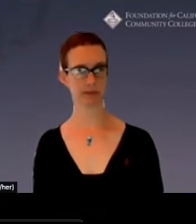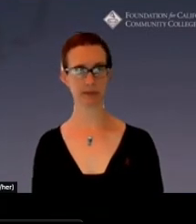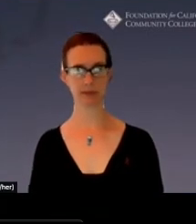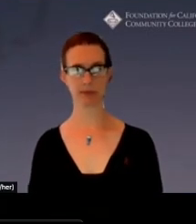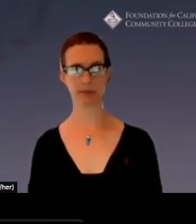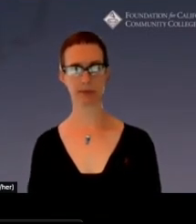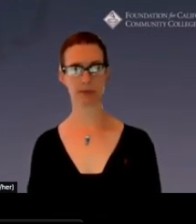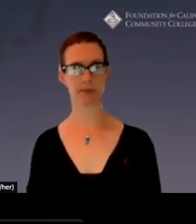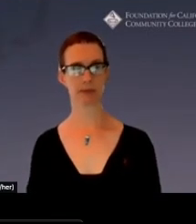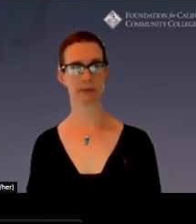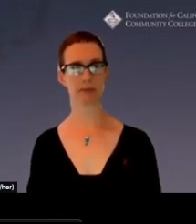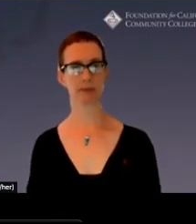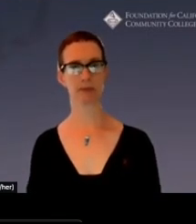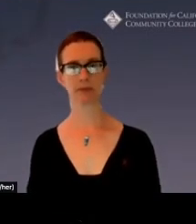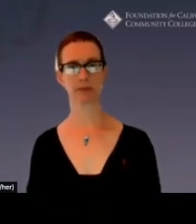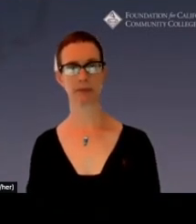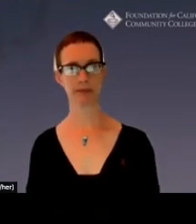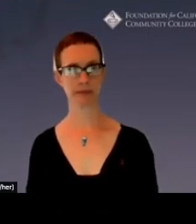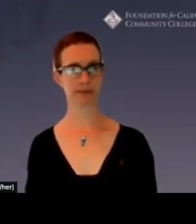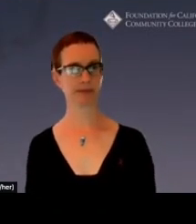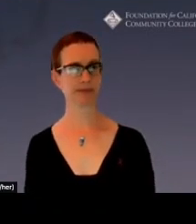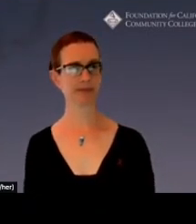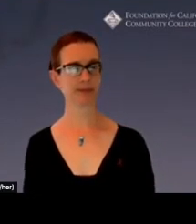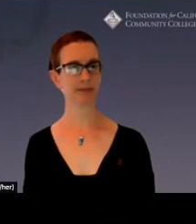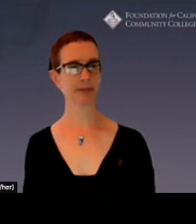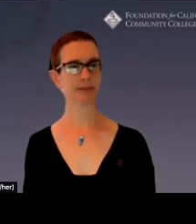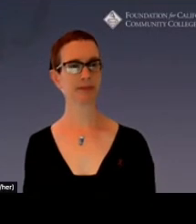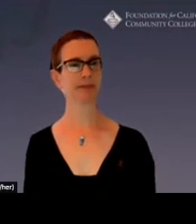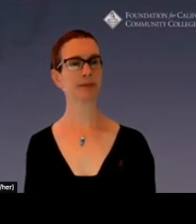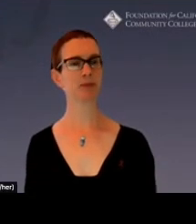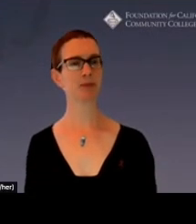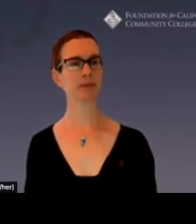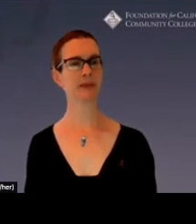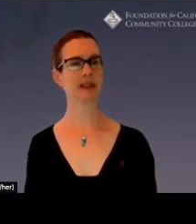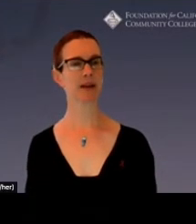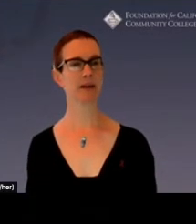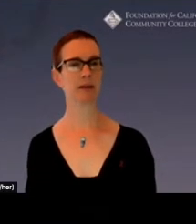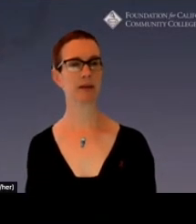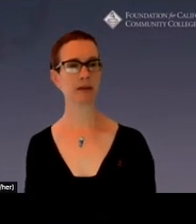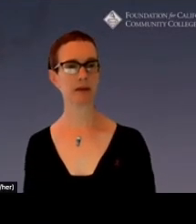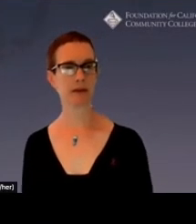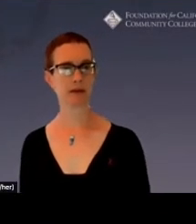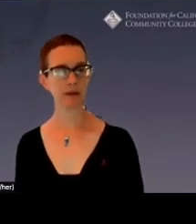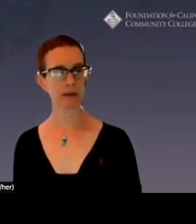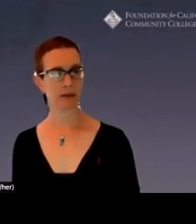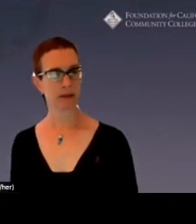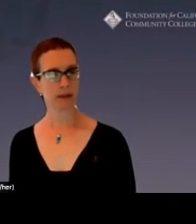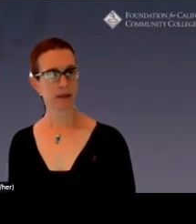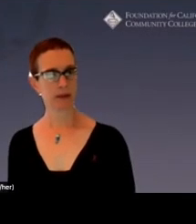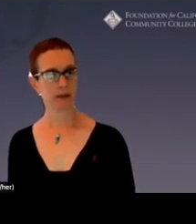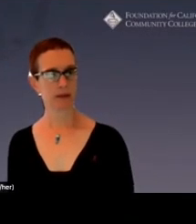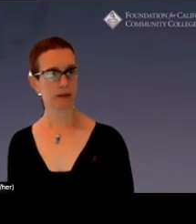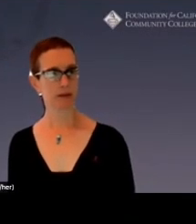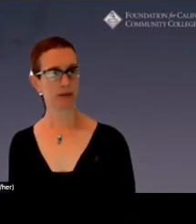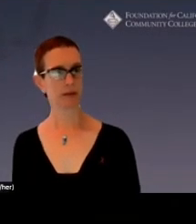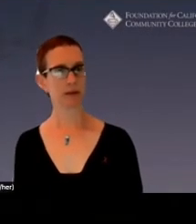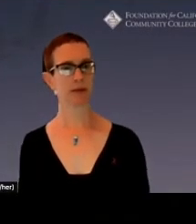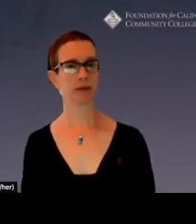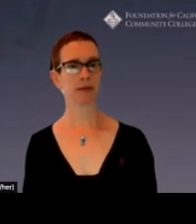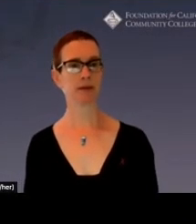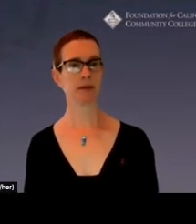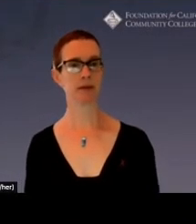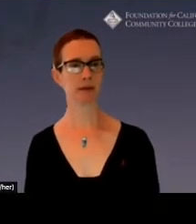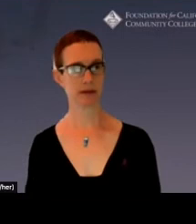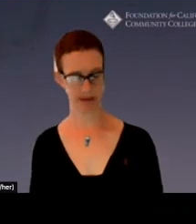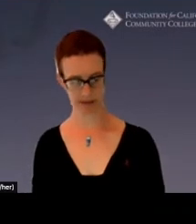a longitudinal data system for both sort of, understanding better how our students are moving from through our K-12 systems